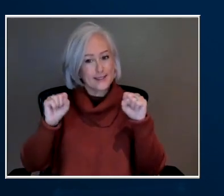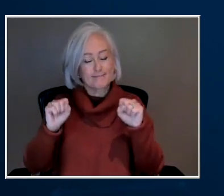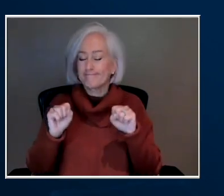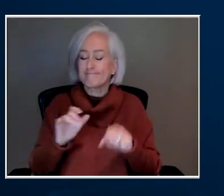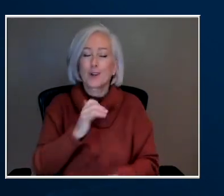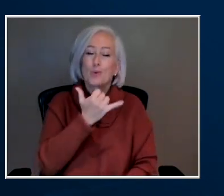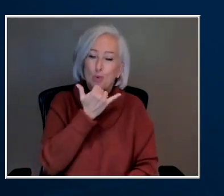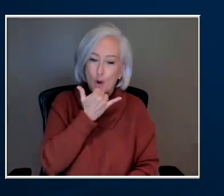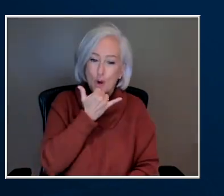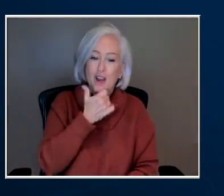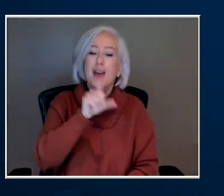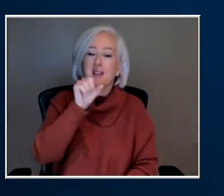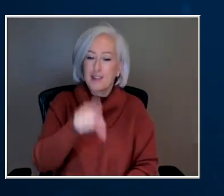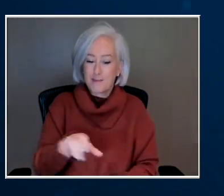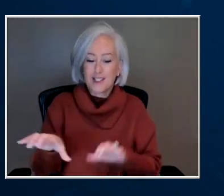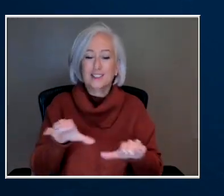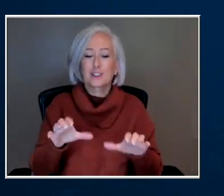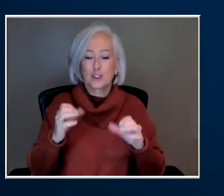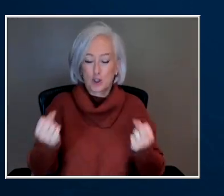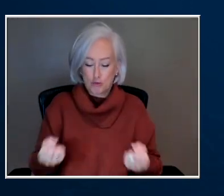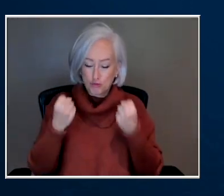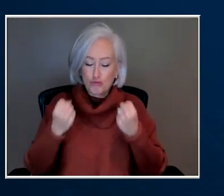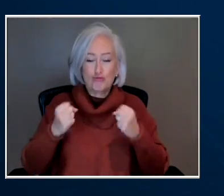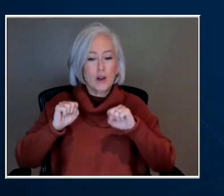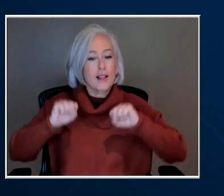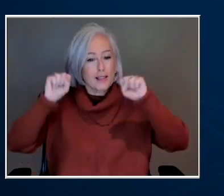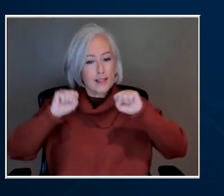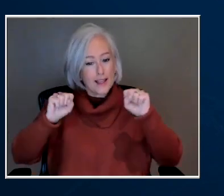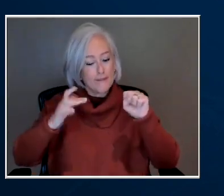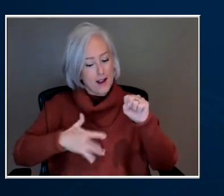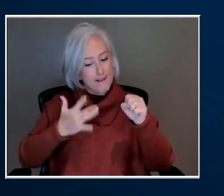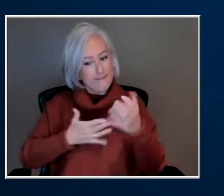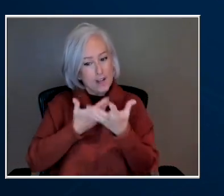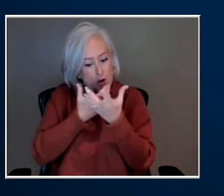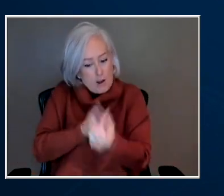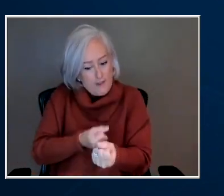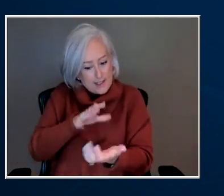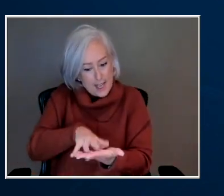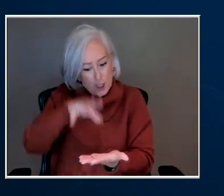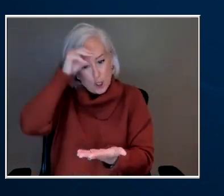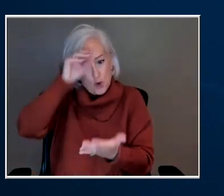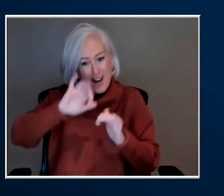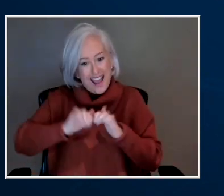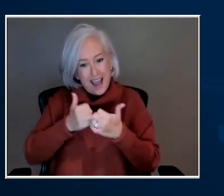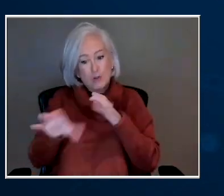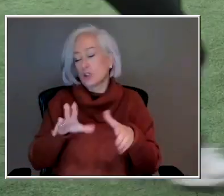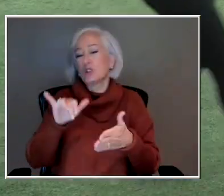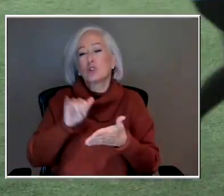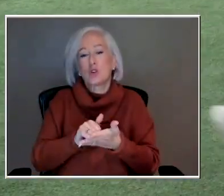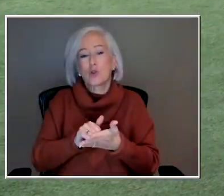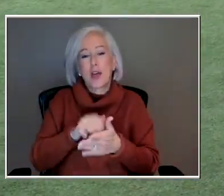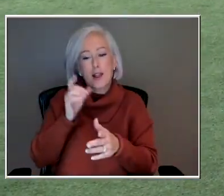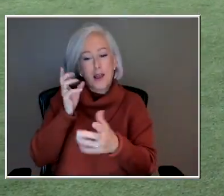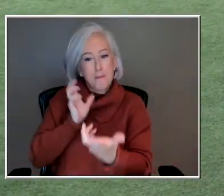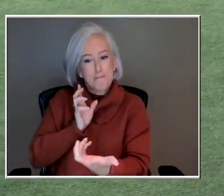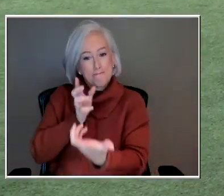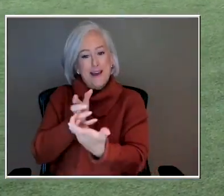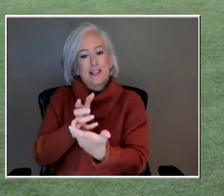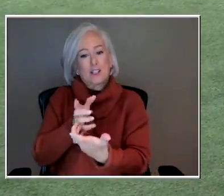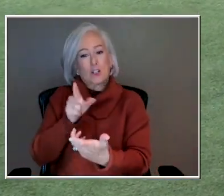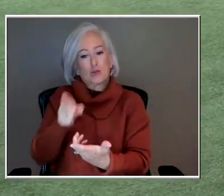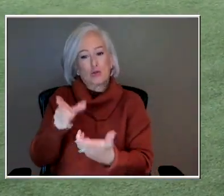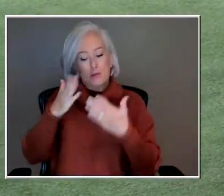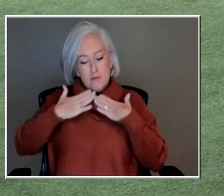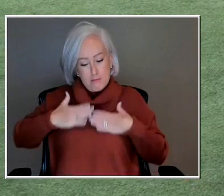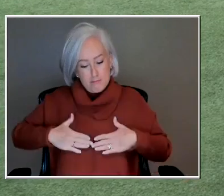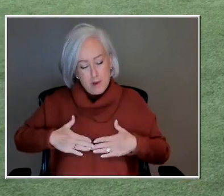that they feel confident and able to learn to do that with their unique biomechanics, anatomy, and physiology in mind. So that was sort of the